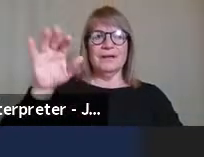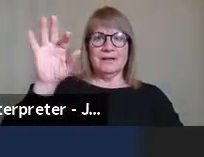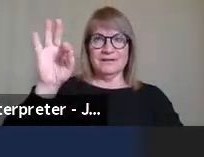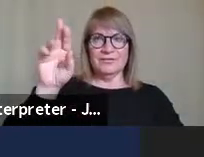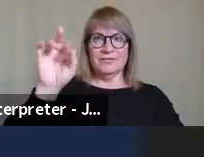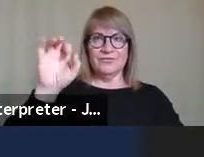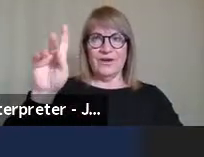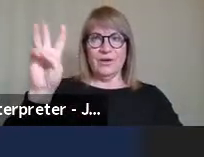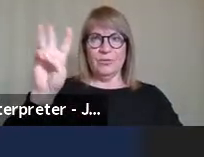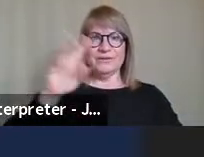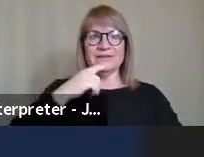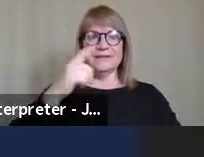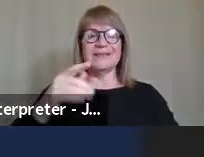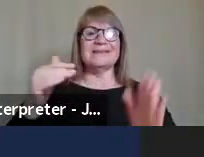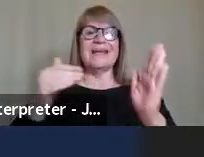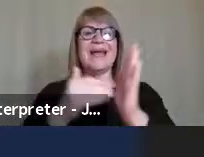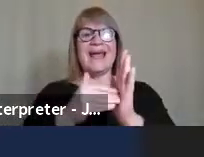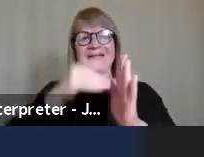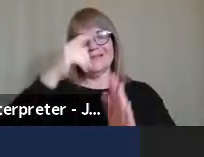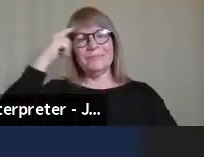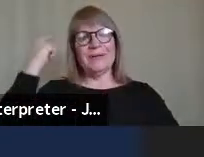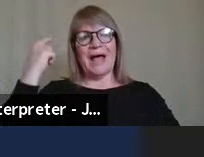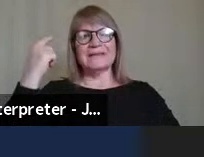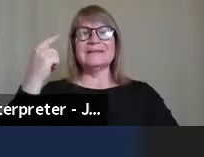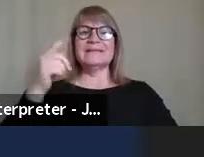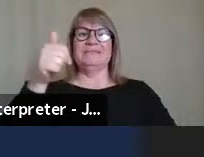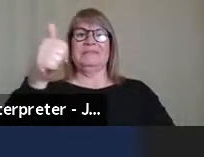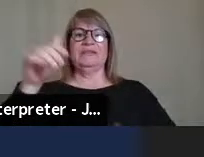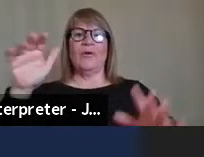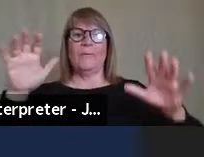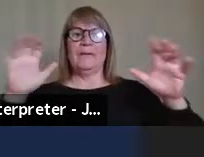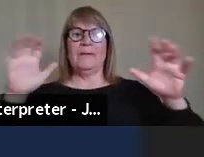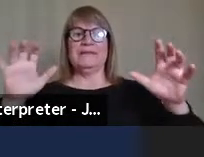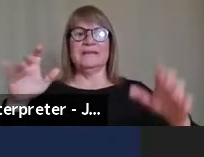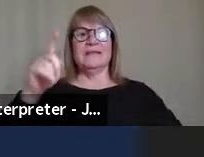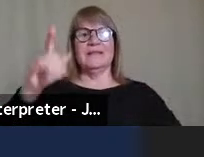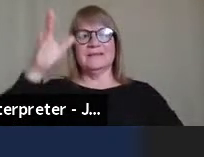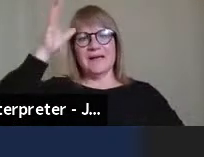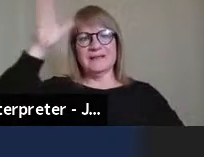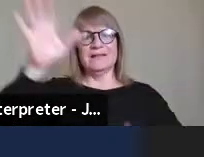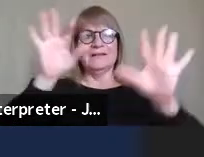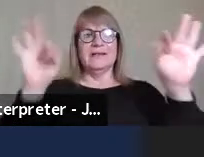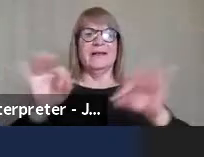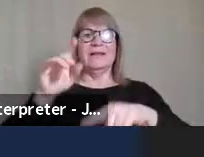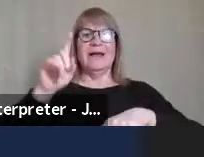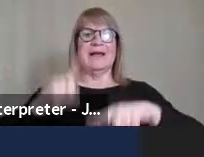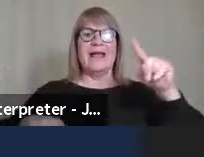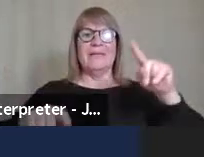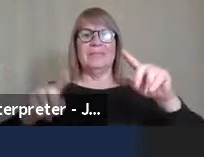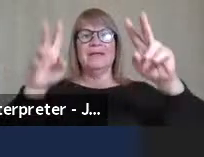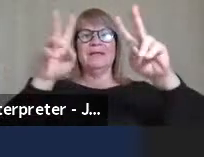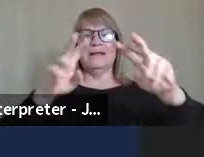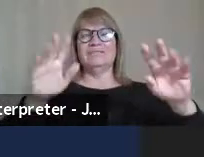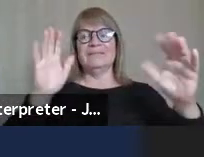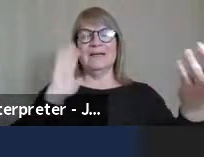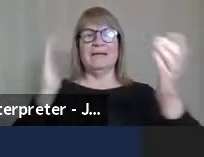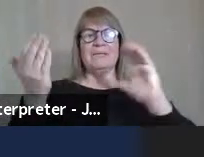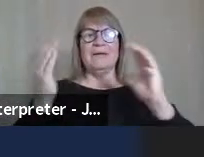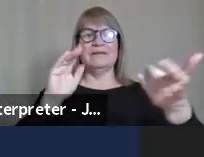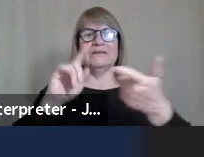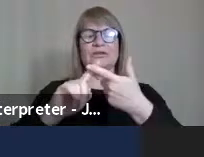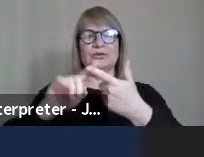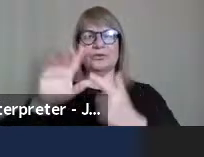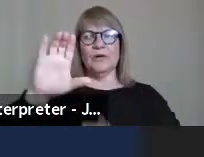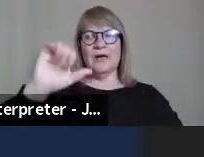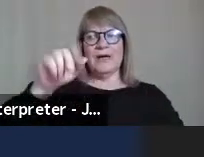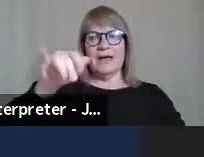anti-blackness is its own beast it's a conceptual framework that cannot be analogized capitalism or any other ism